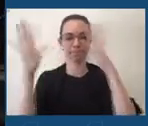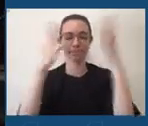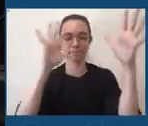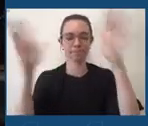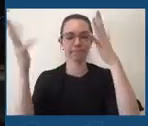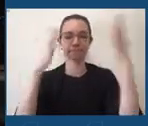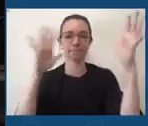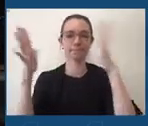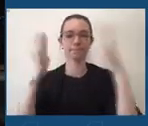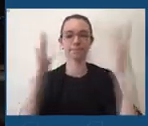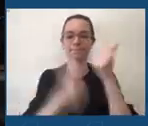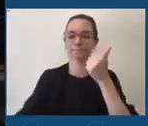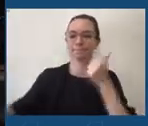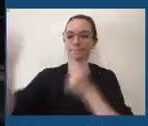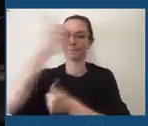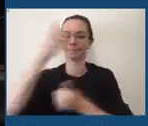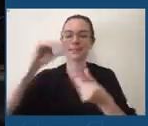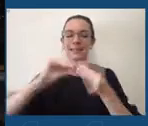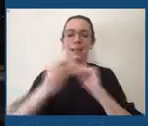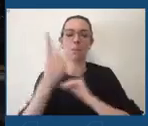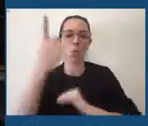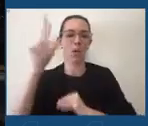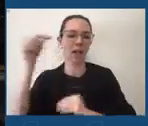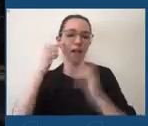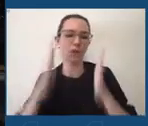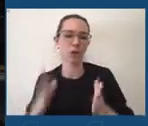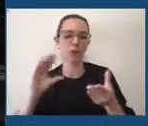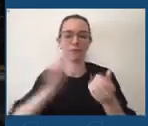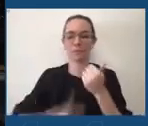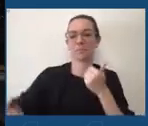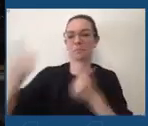the #1 governor of the #1 state.